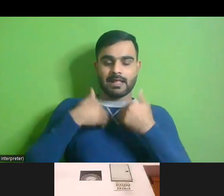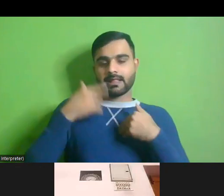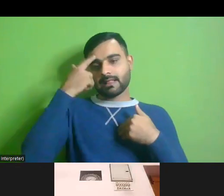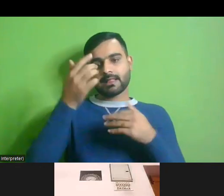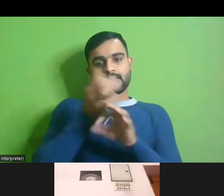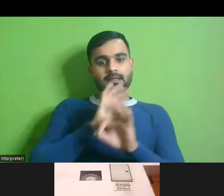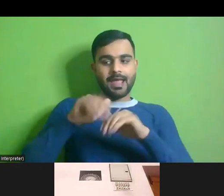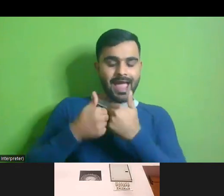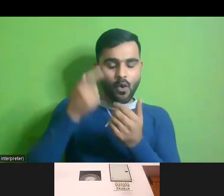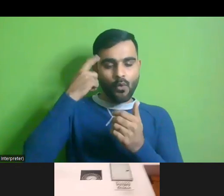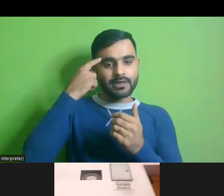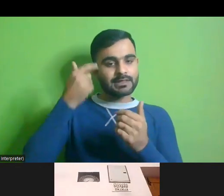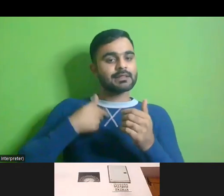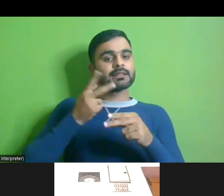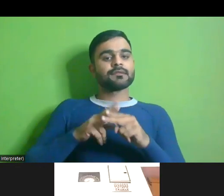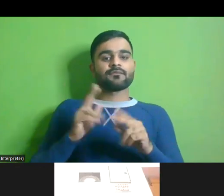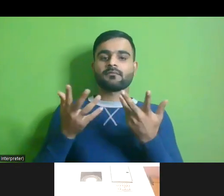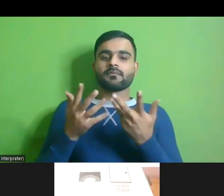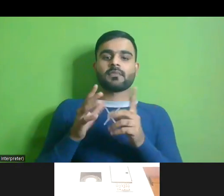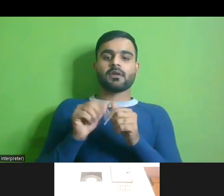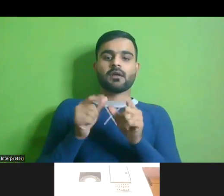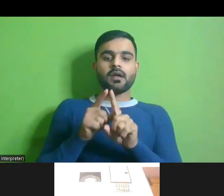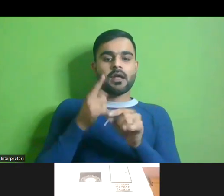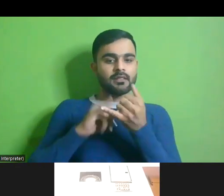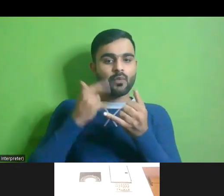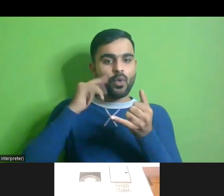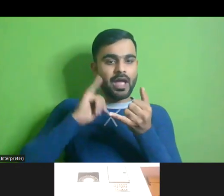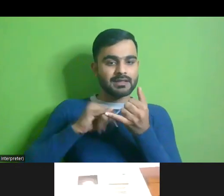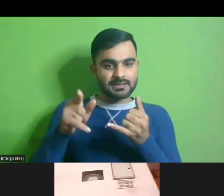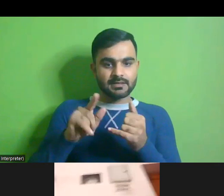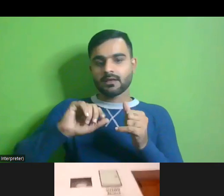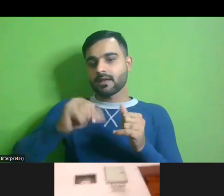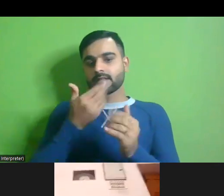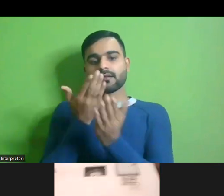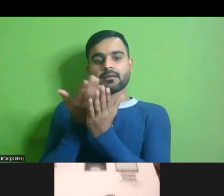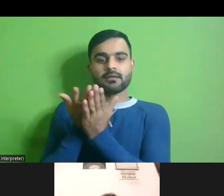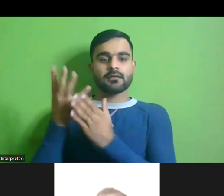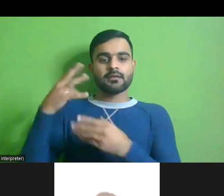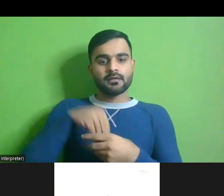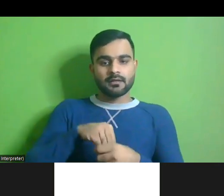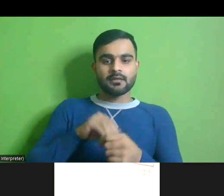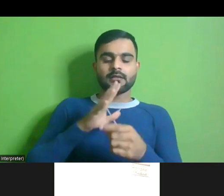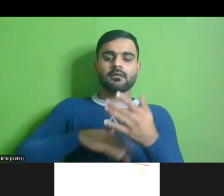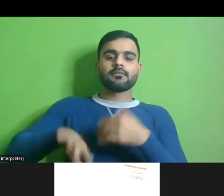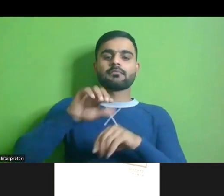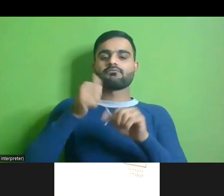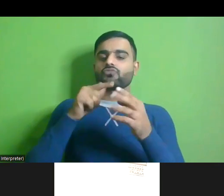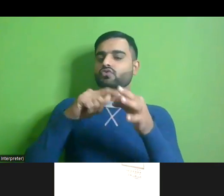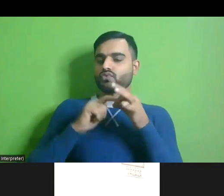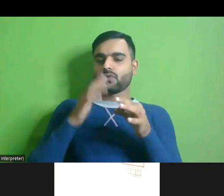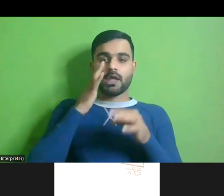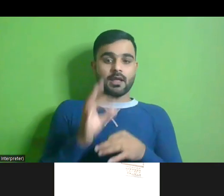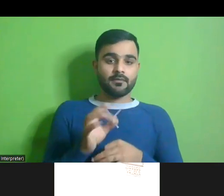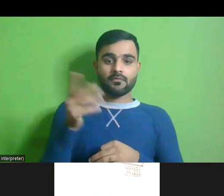mindsets about how we think mm-hmm. About Adivasi. Right, but yeah, the other part of your the substance of your question is so